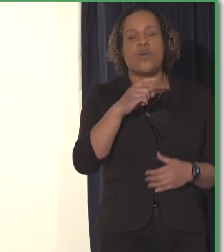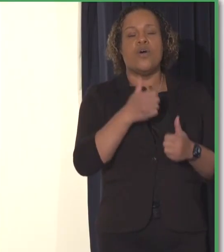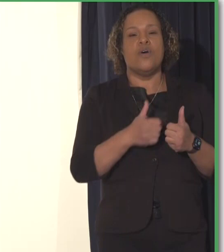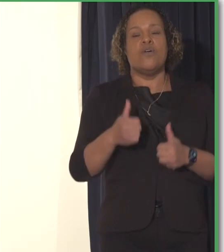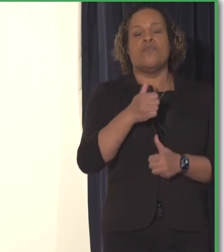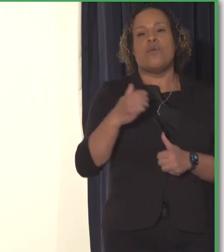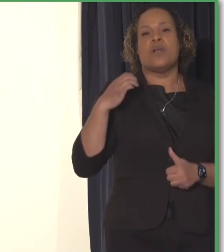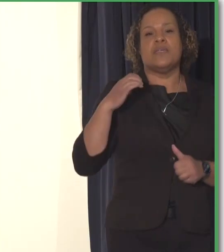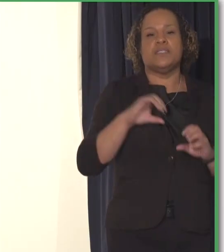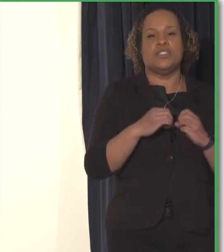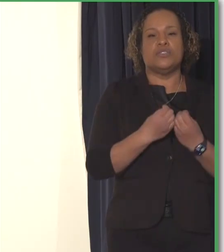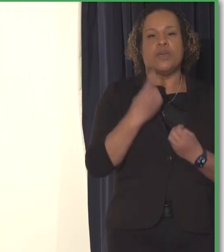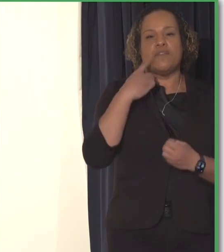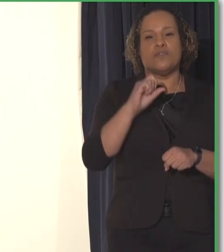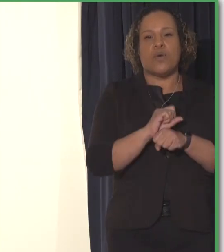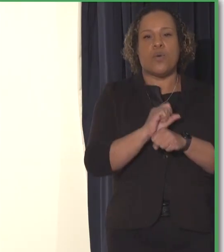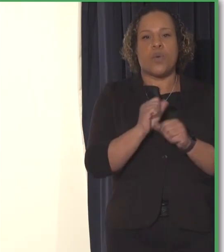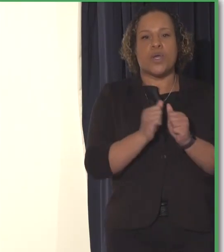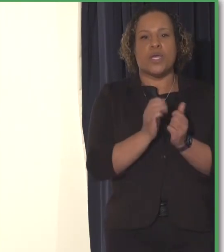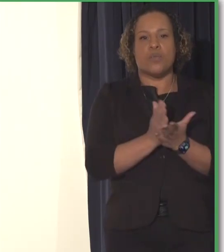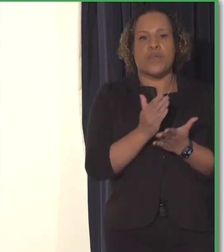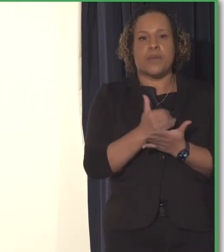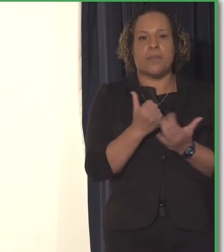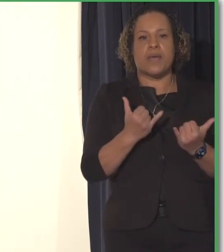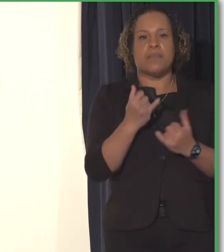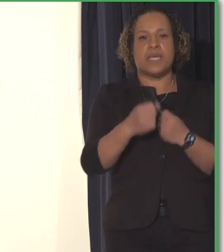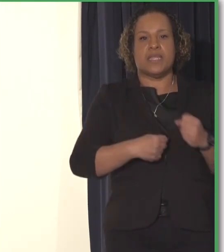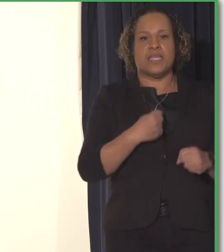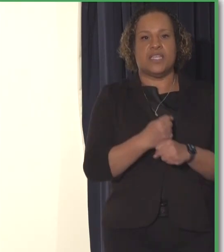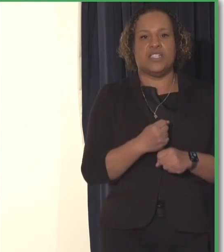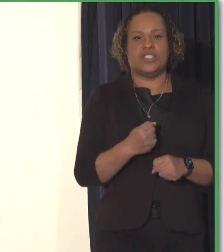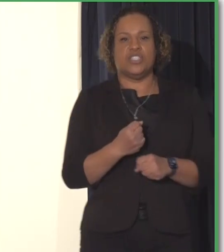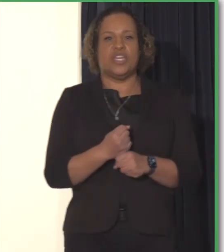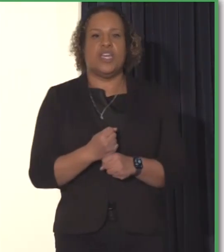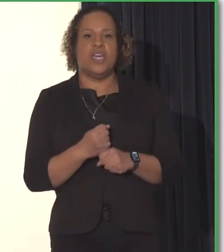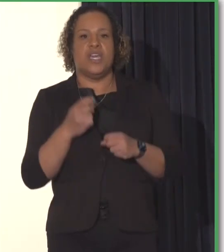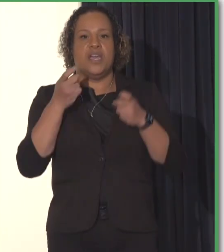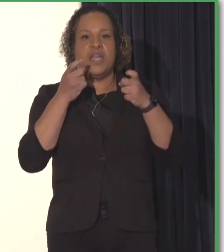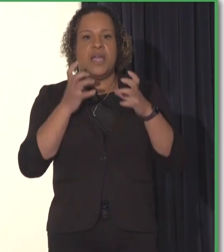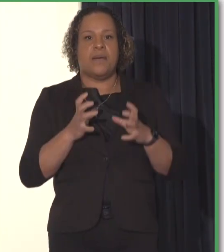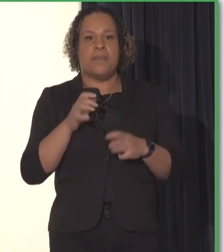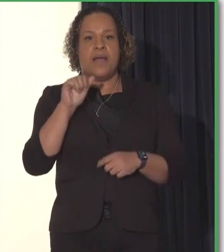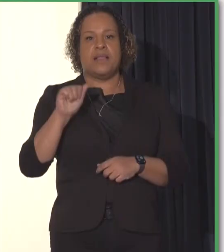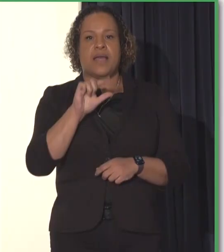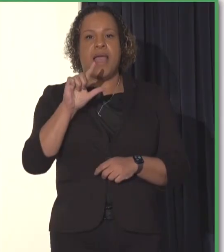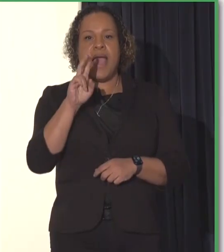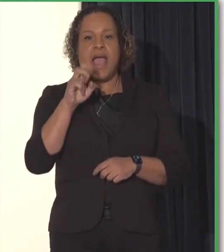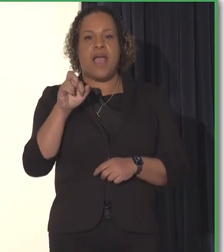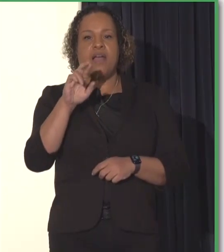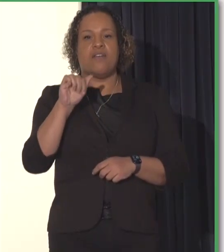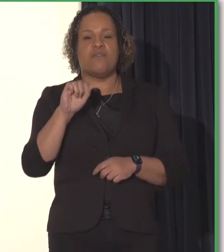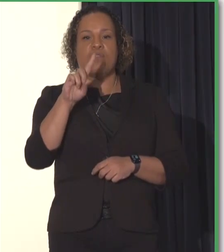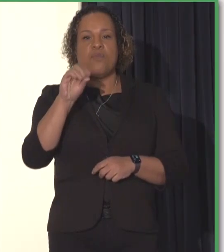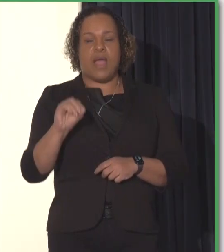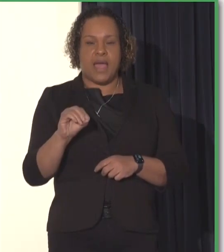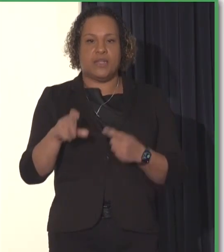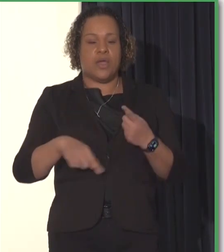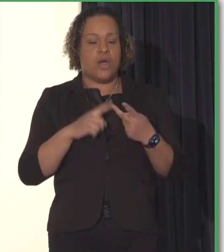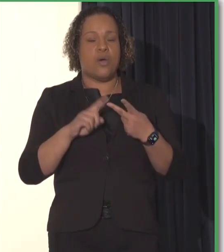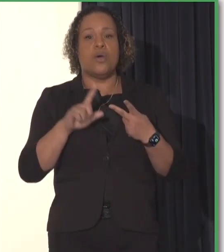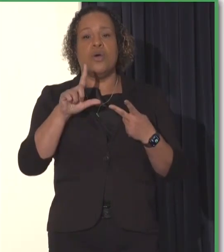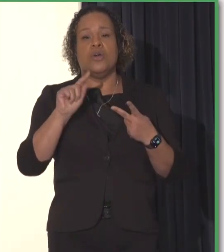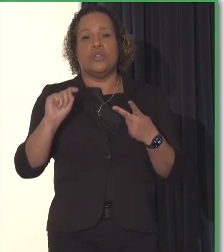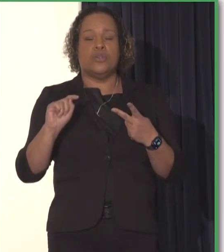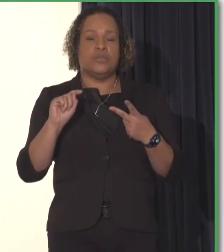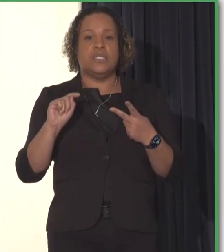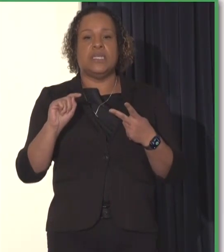budget team this year. Commander Alvarado, along with Commander Parrish, Commander Starks, Lieutenant Kelly, and the